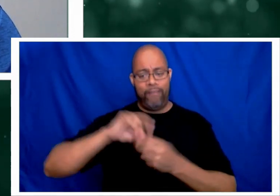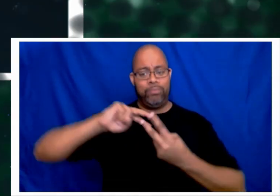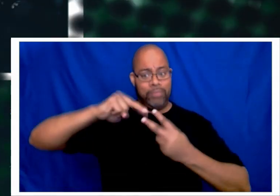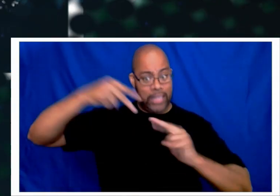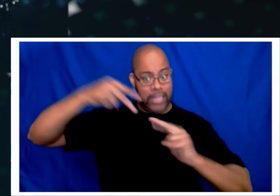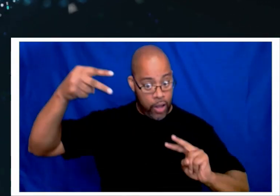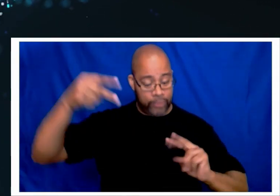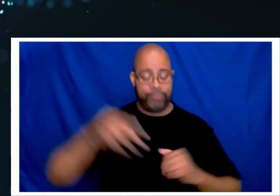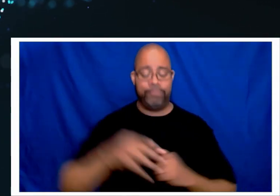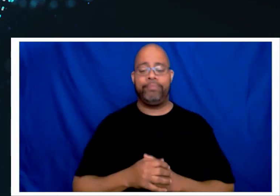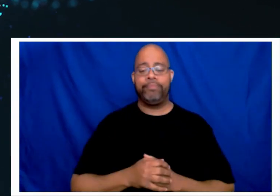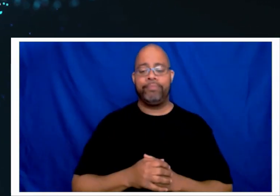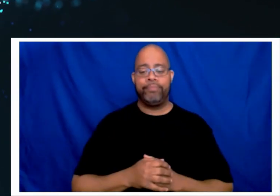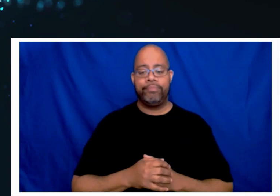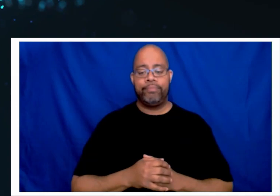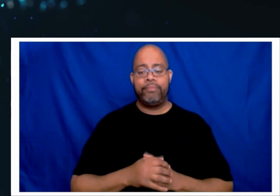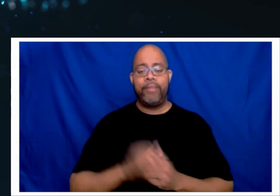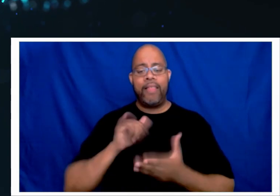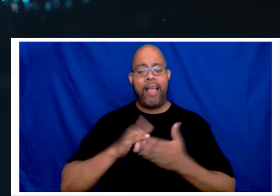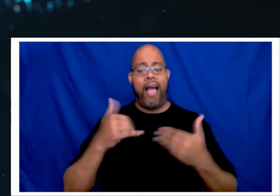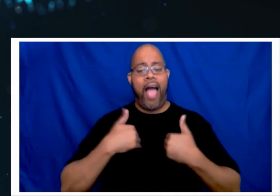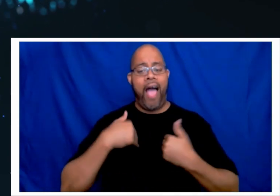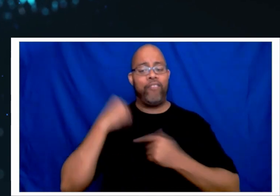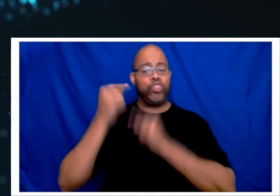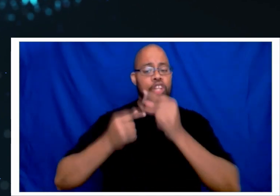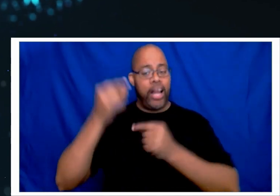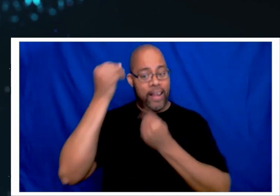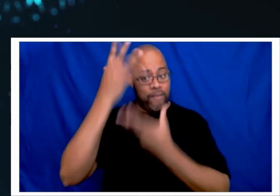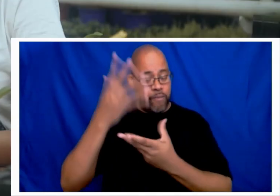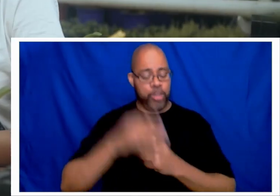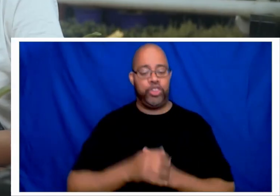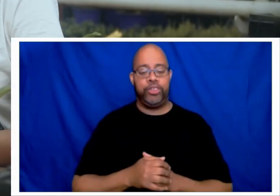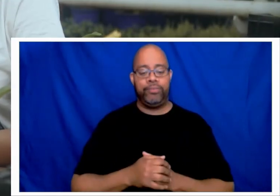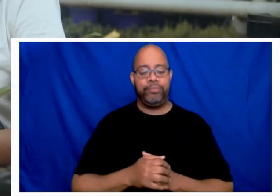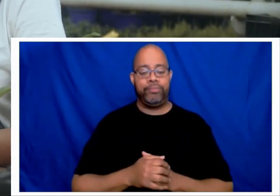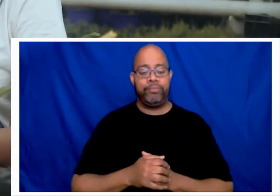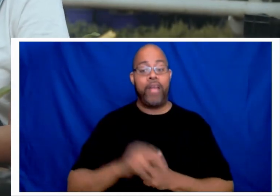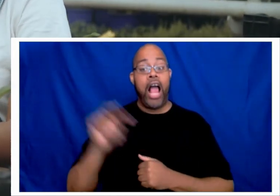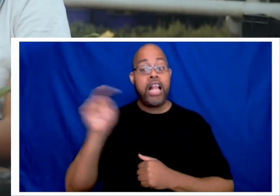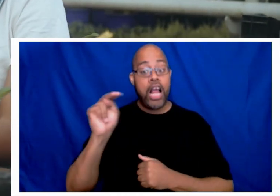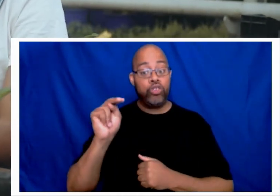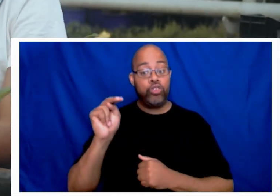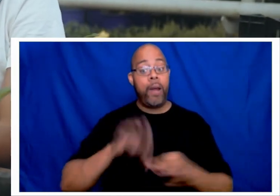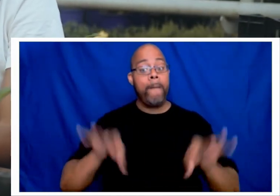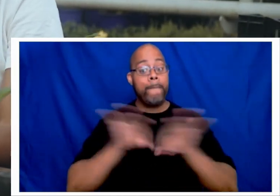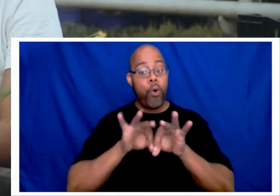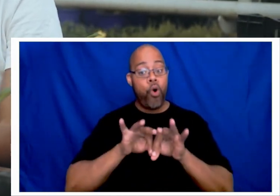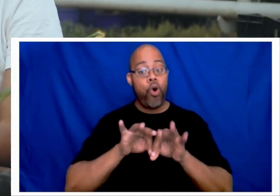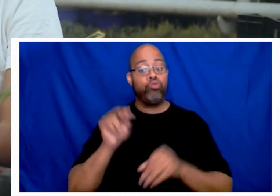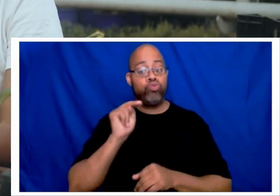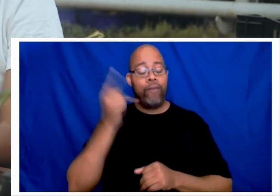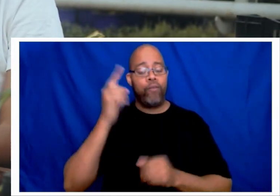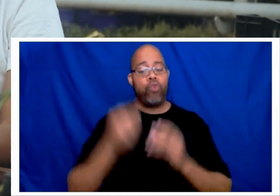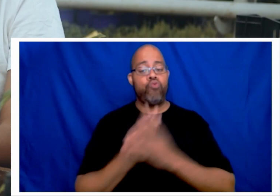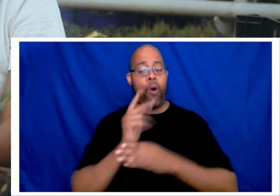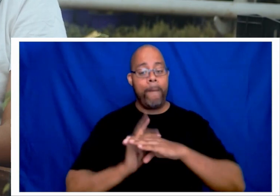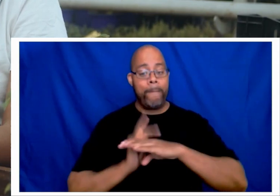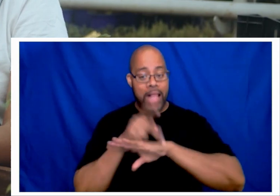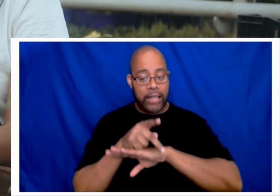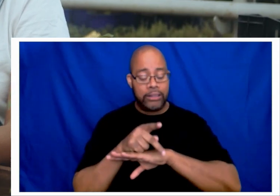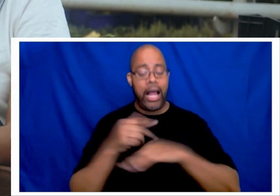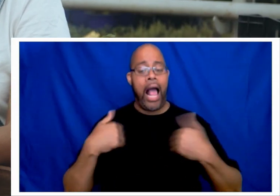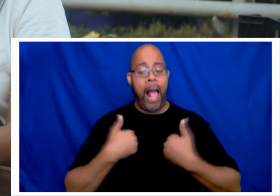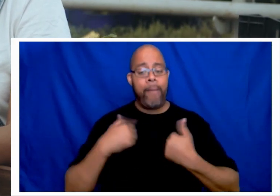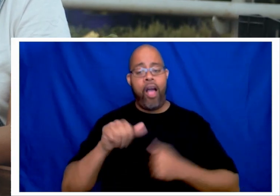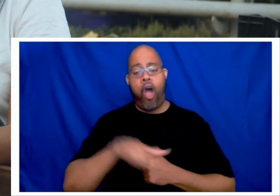component of DNA, which carries genetic information. Nitrogen is a key nutrient needed for the growth of plants, animals, and other forms of